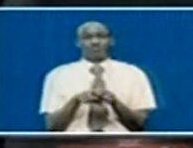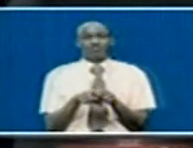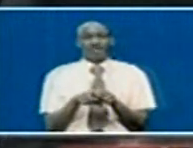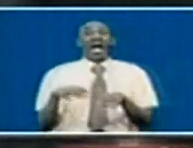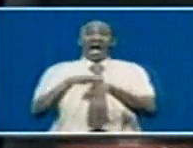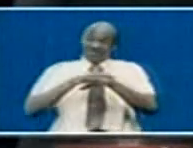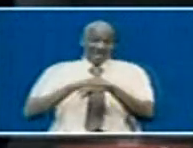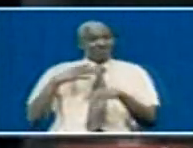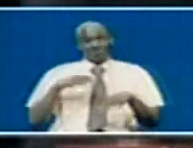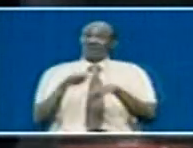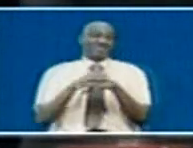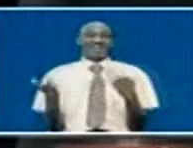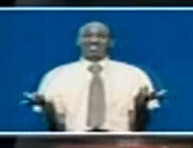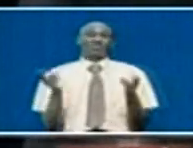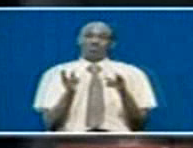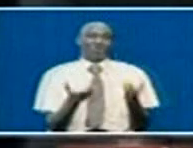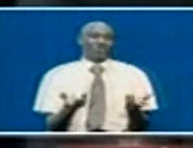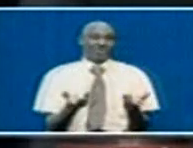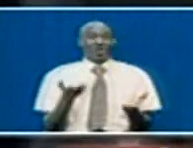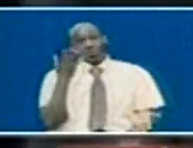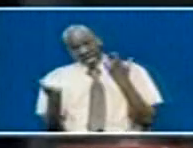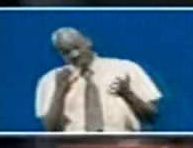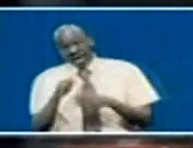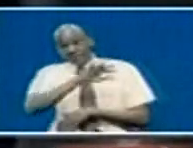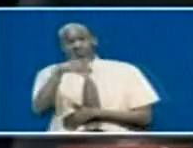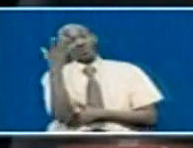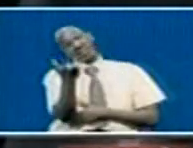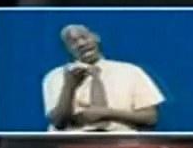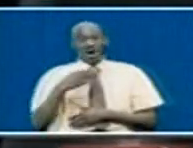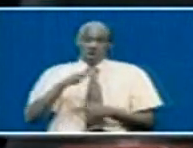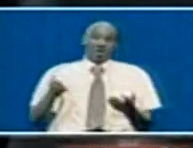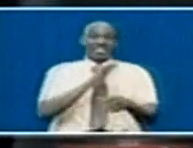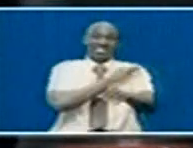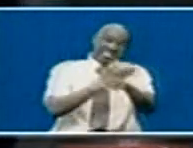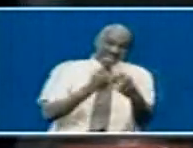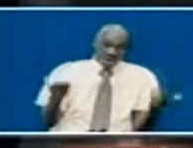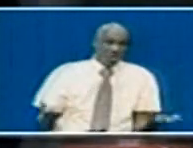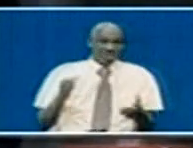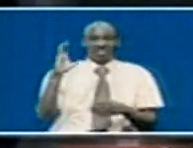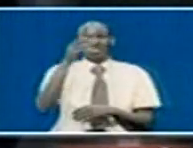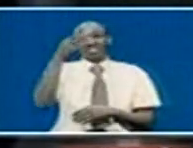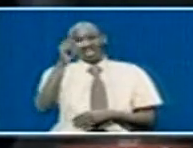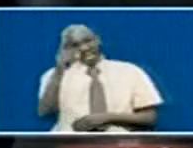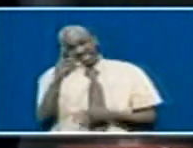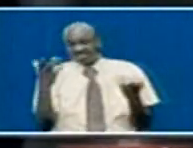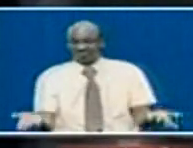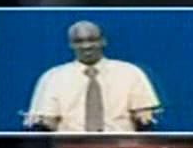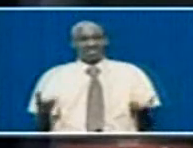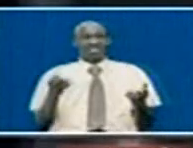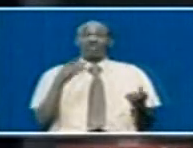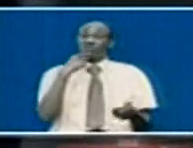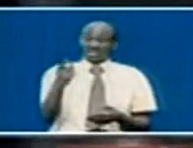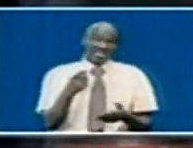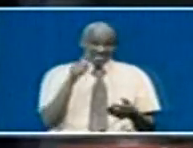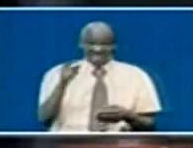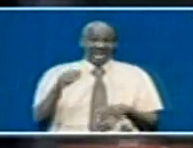Africans are Africans. Whether they're in Cameroon or in Nigeria or in Chad, so you cannot say